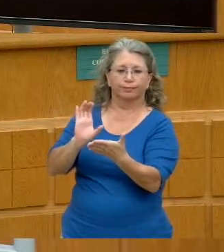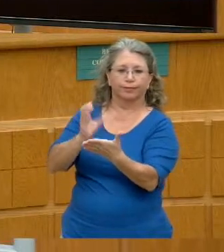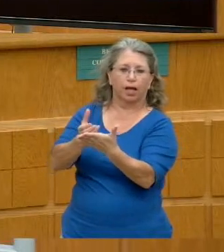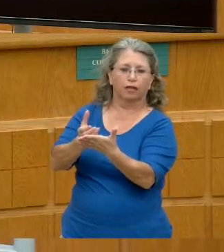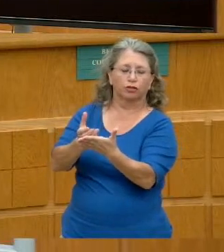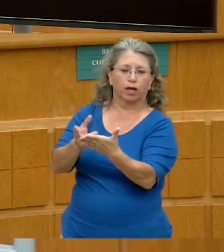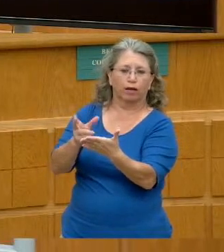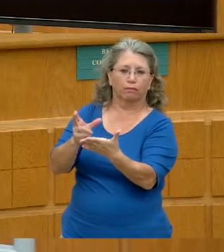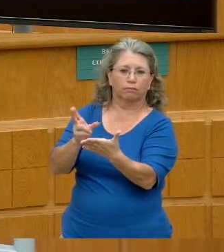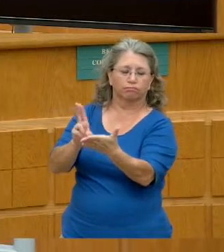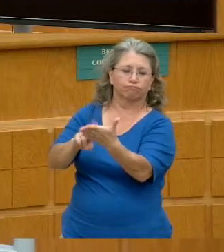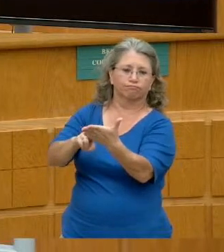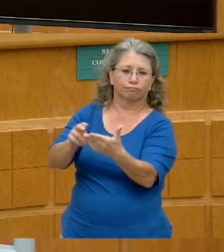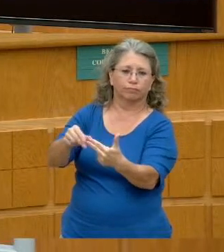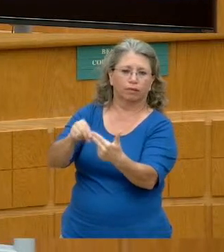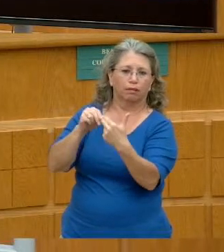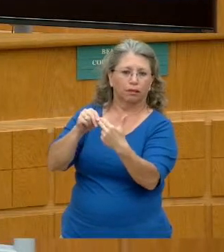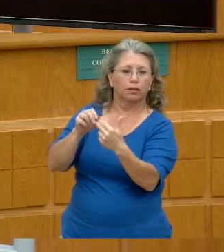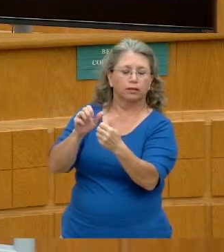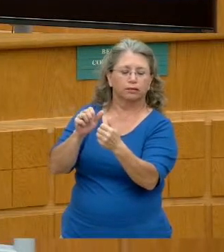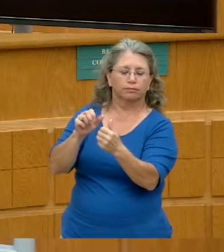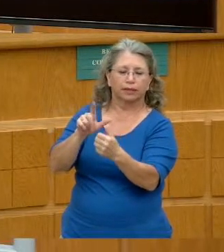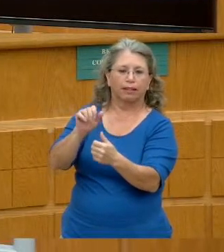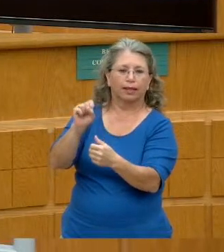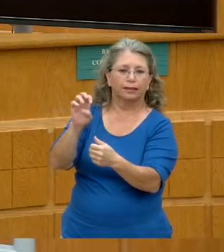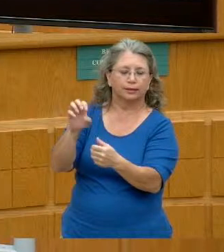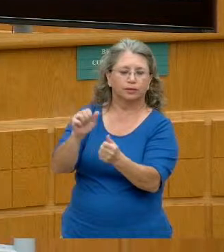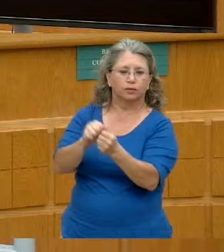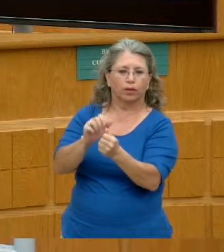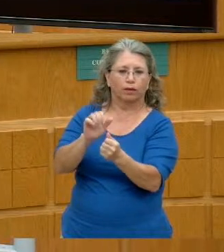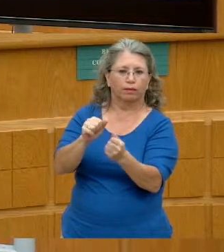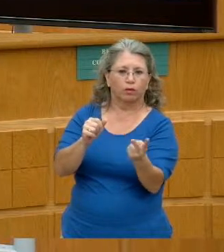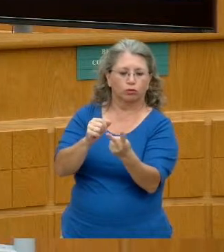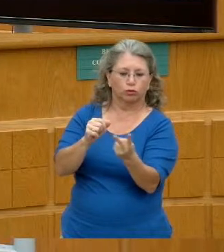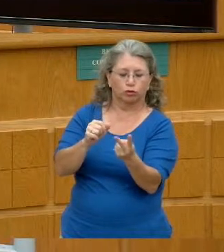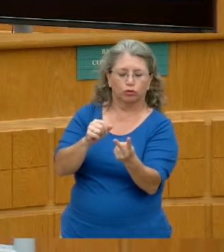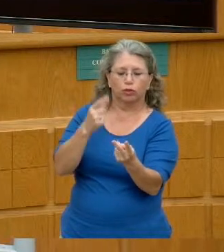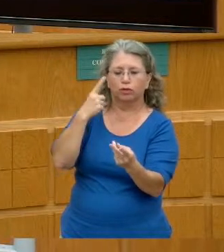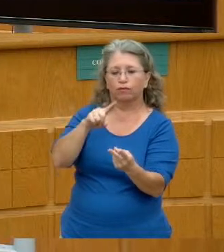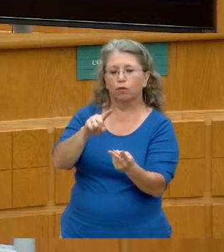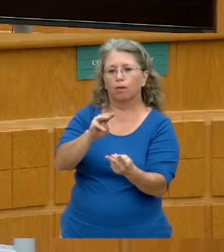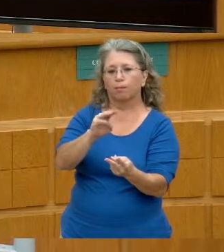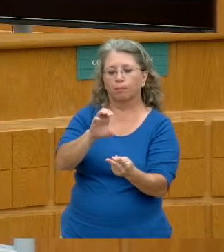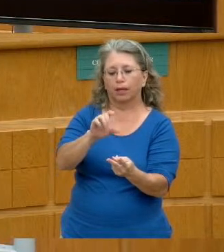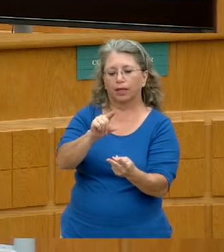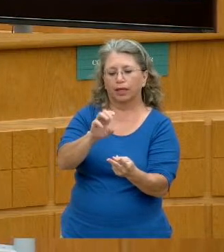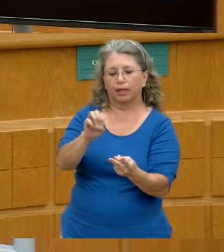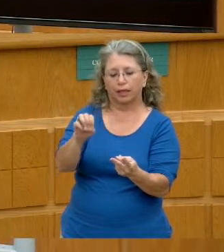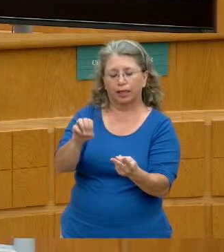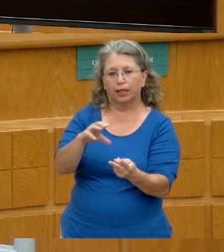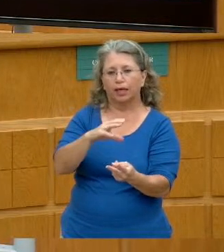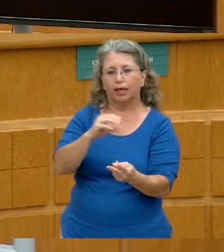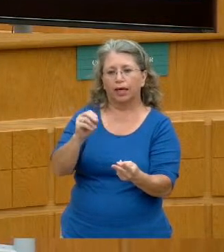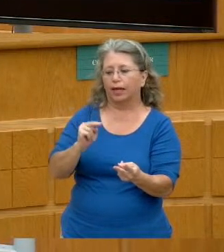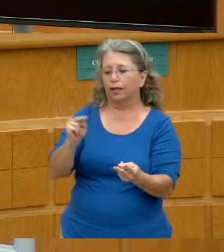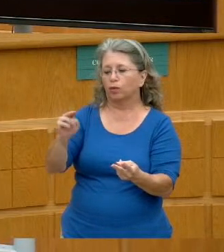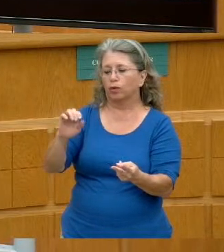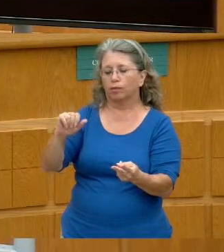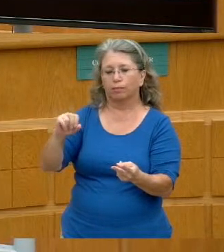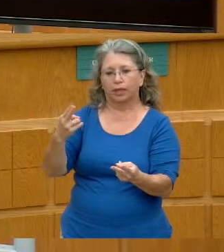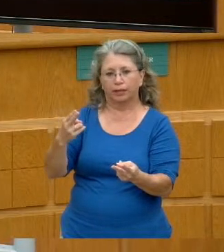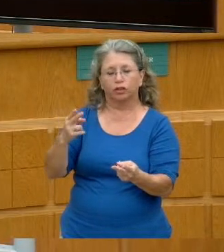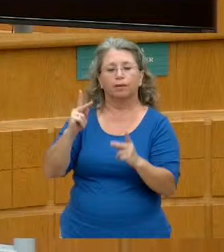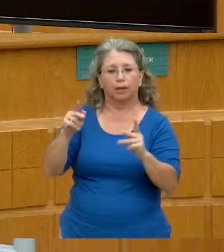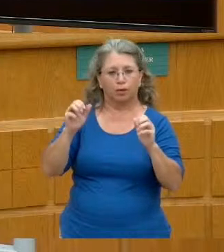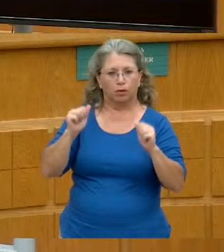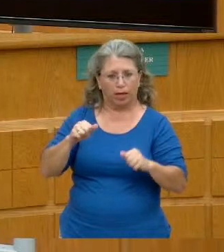actually can regulate what happens on those beaches. So for the McGee Beach and the North Beach, persons can walk on the beach,